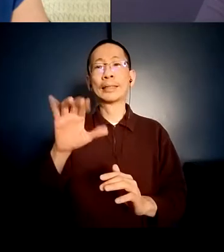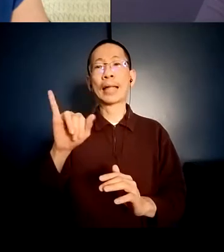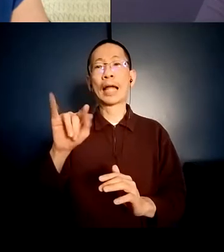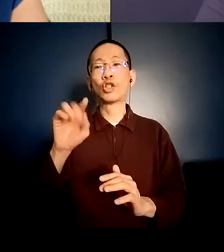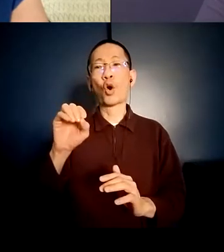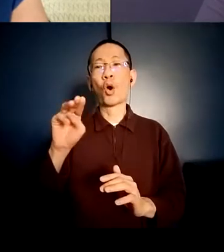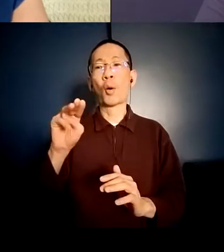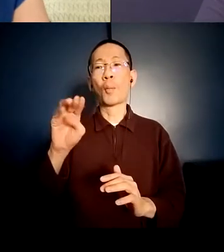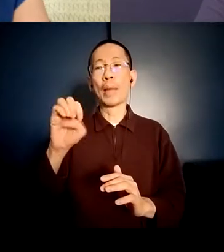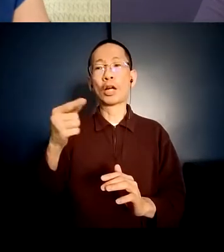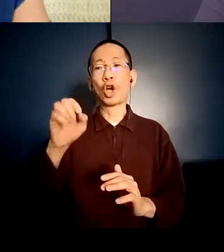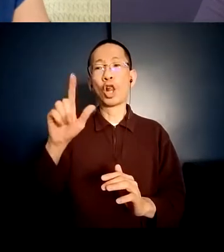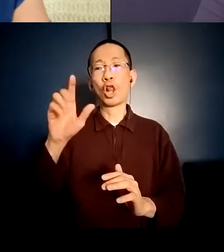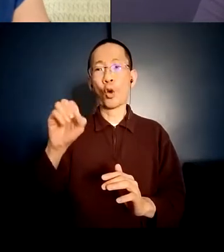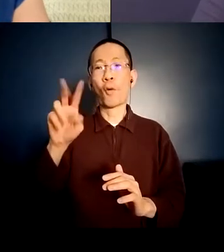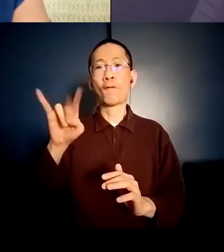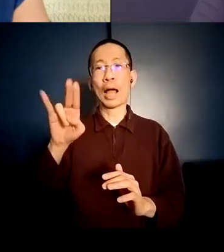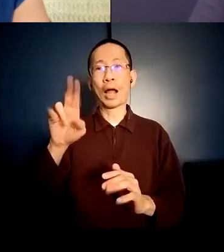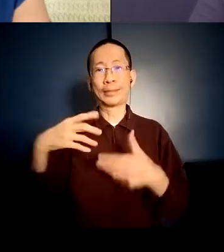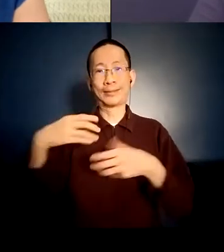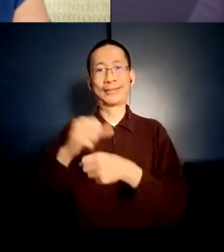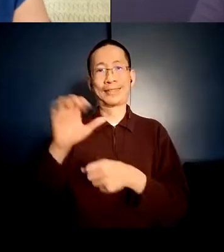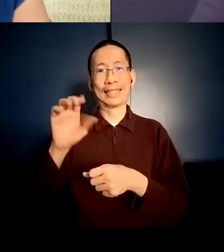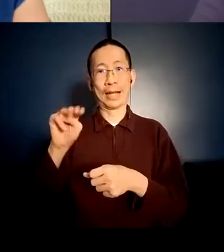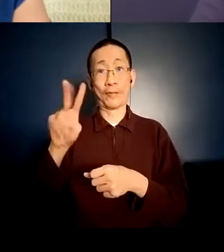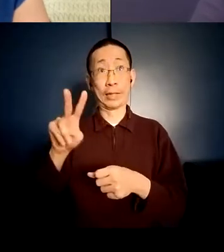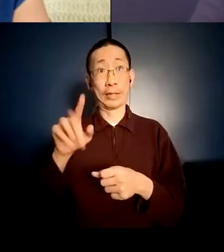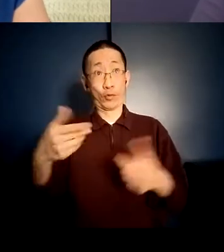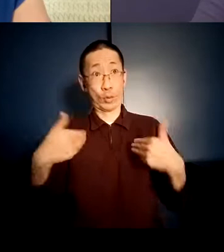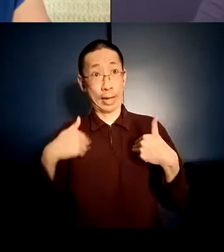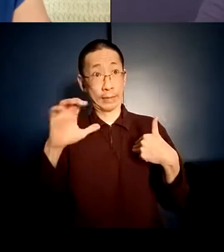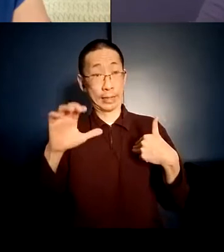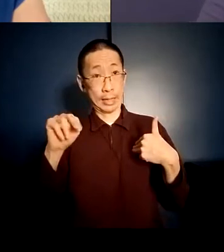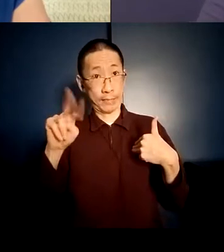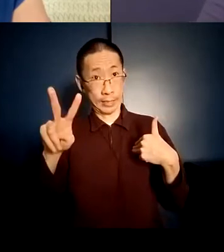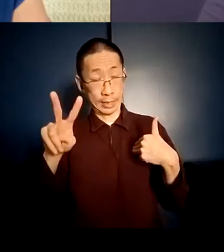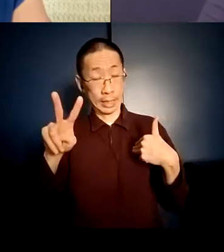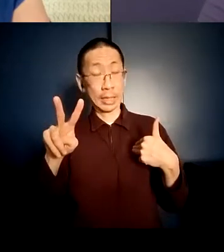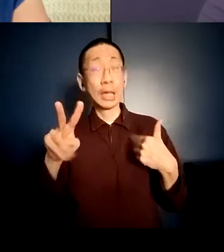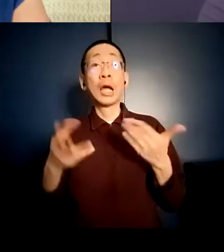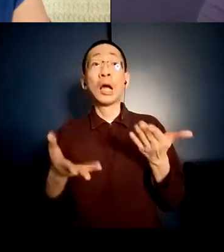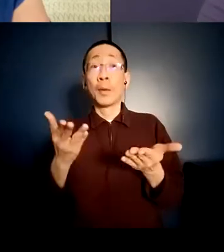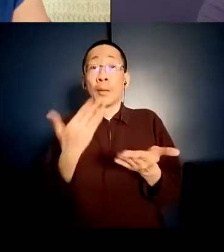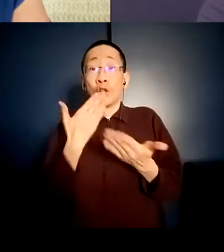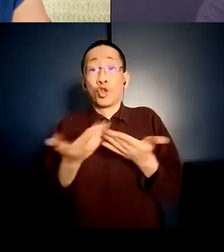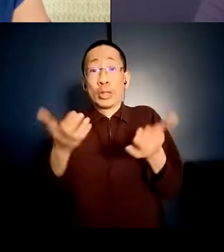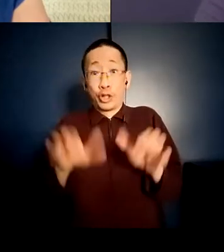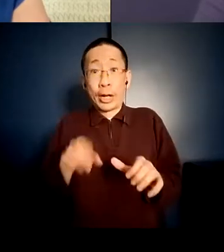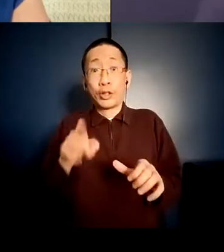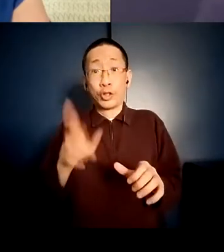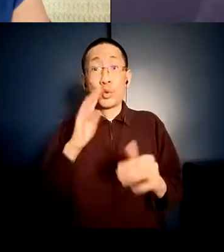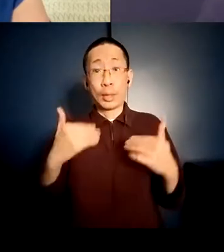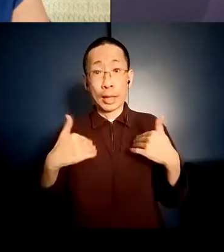cytomegalovirus, CMV. If you have CMV, there's a pretty good likelihood that you're going to